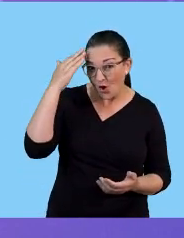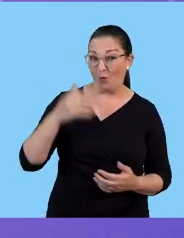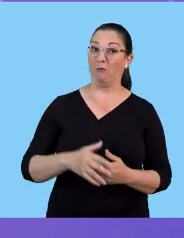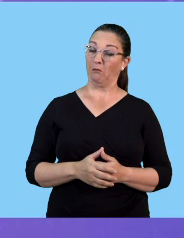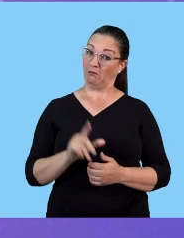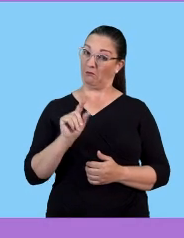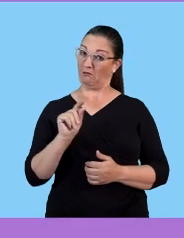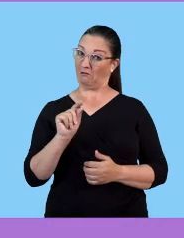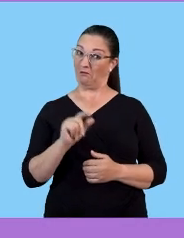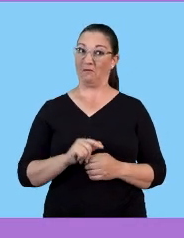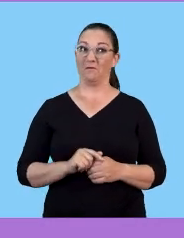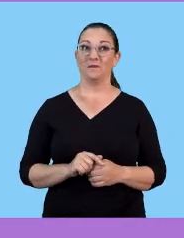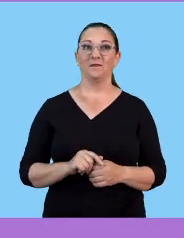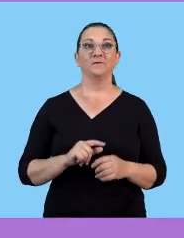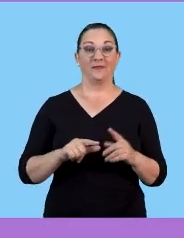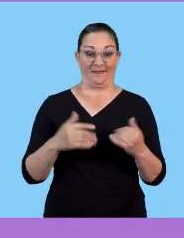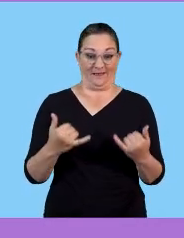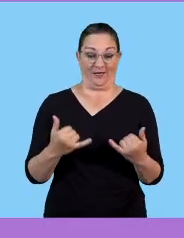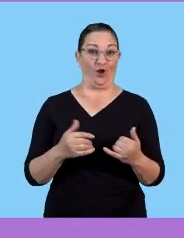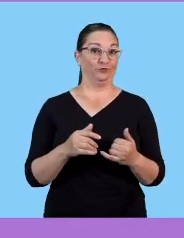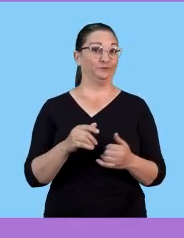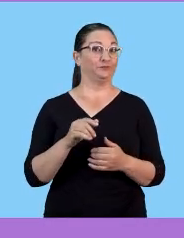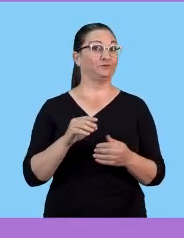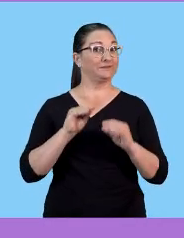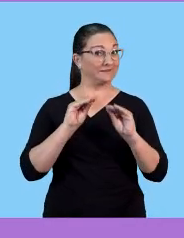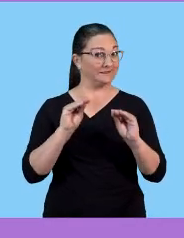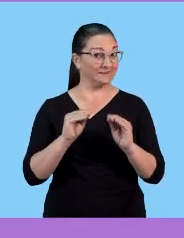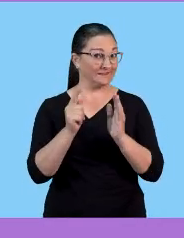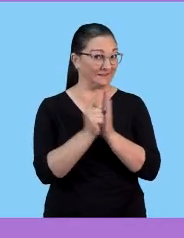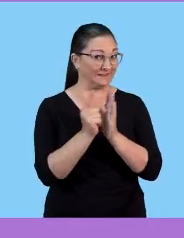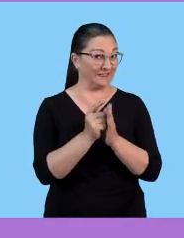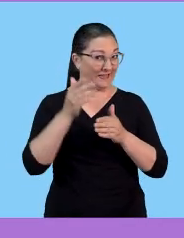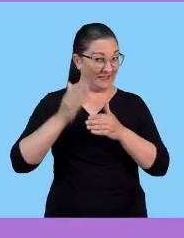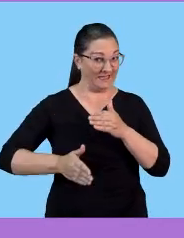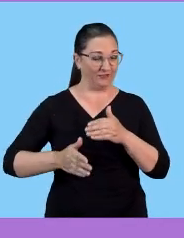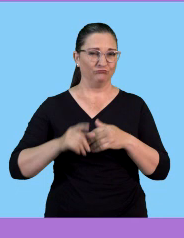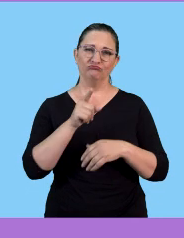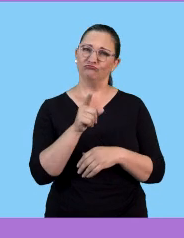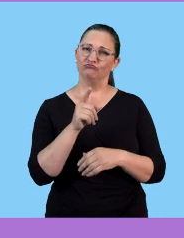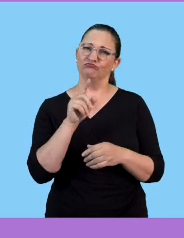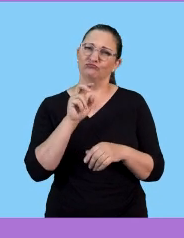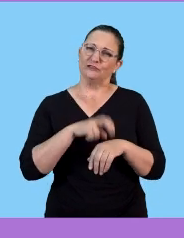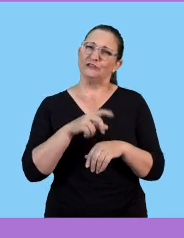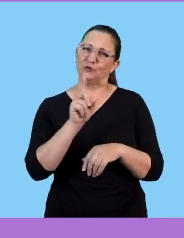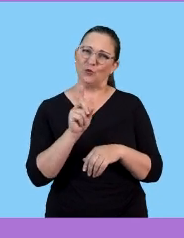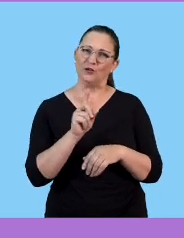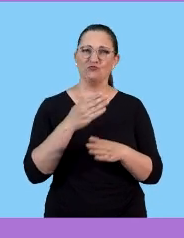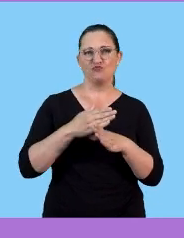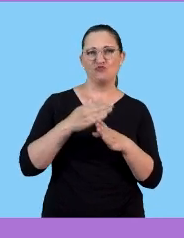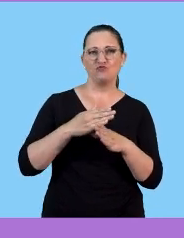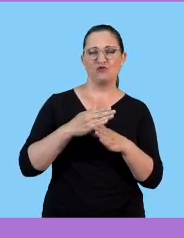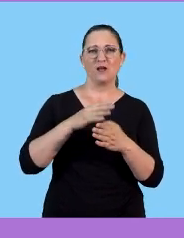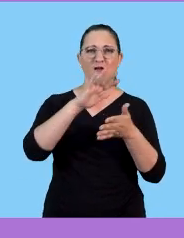eh? So, by the end of the lesson, you should be able to work with assembly